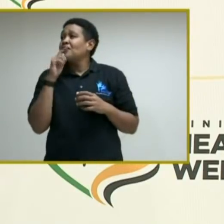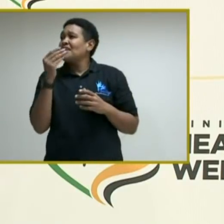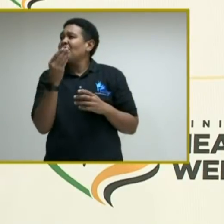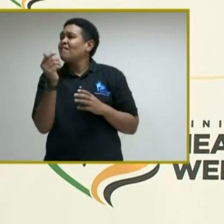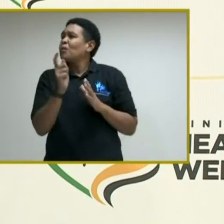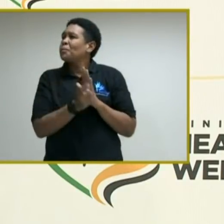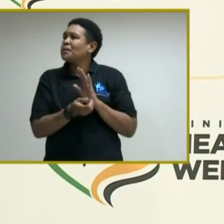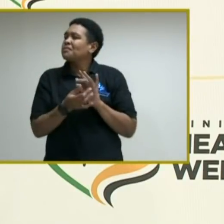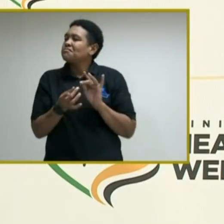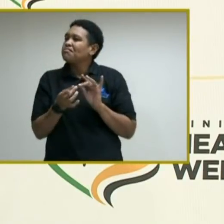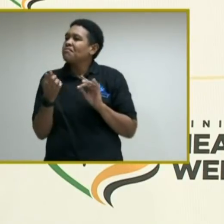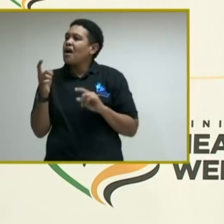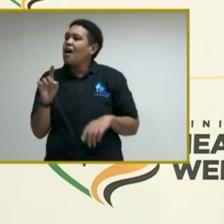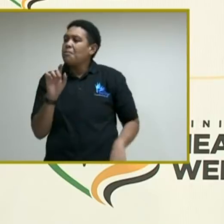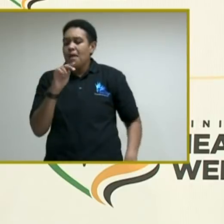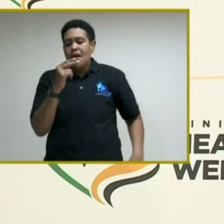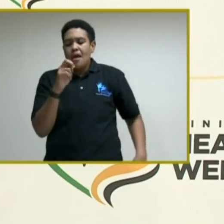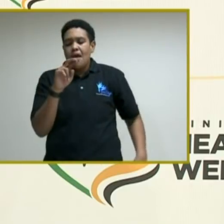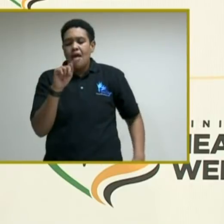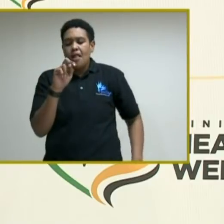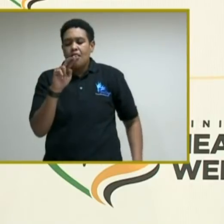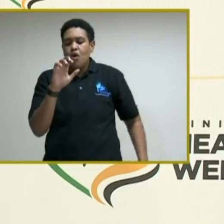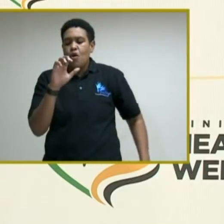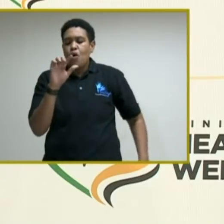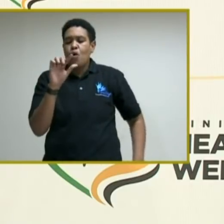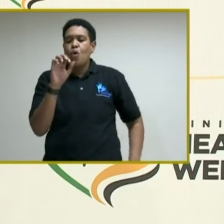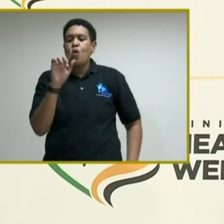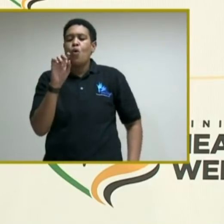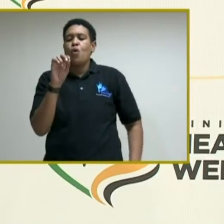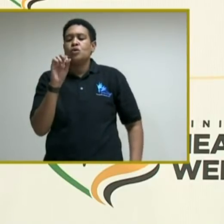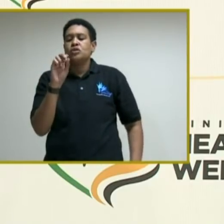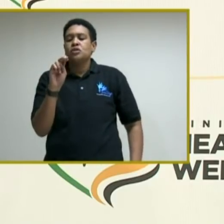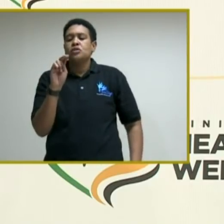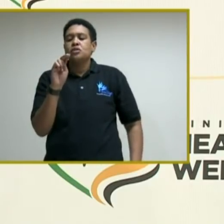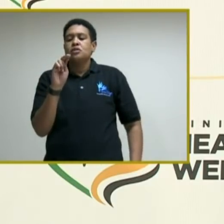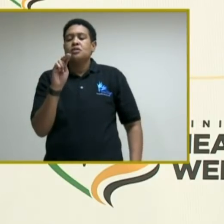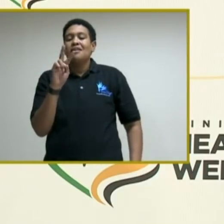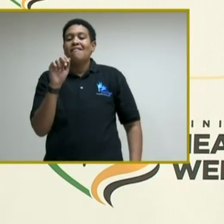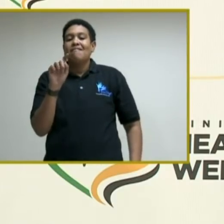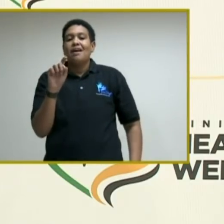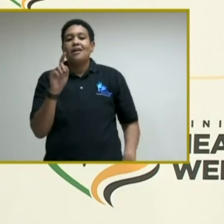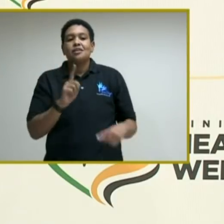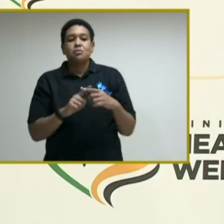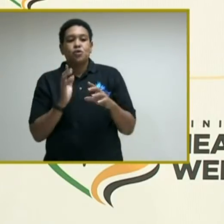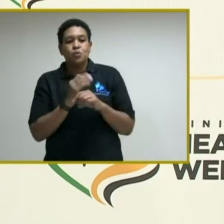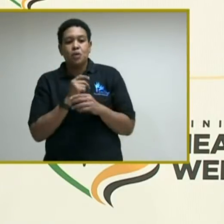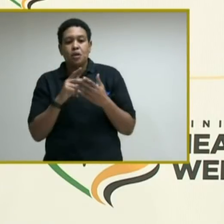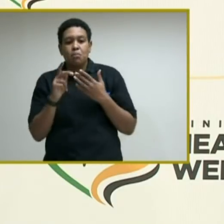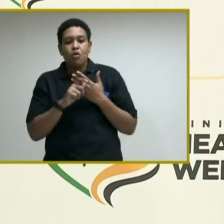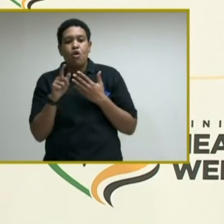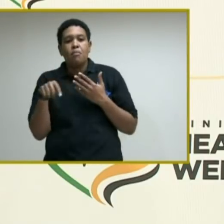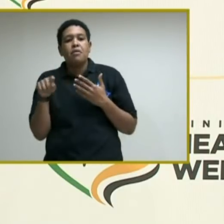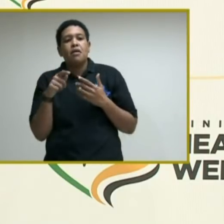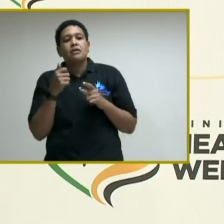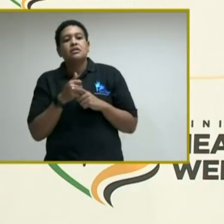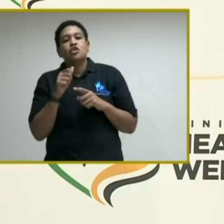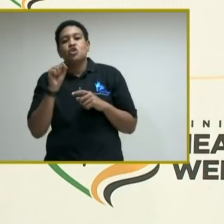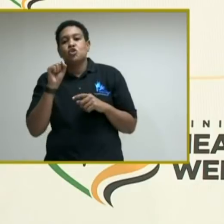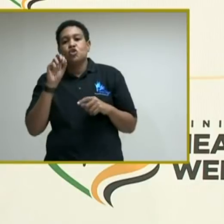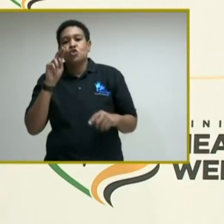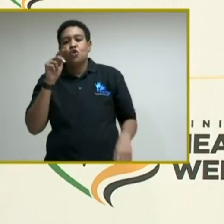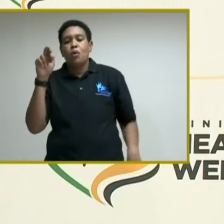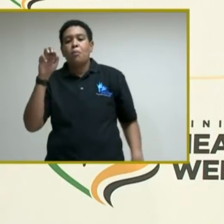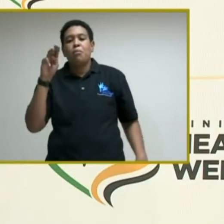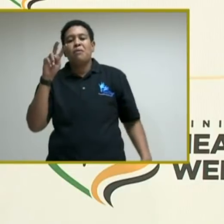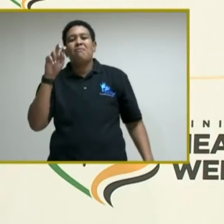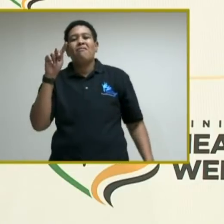minutes just to speak to that Vaccine Win program that the Supreme Ventures has put